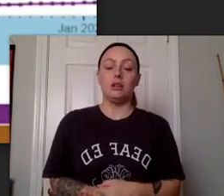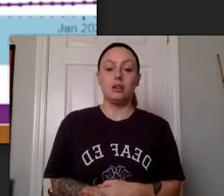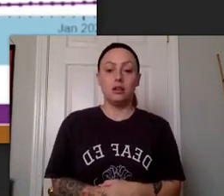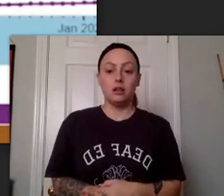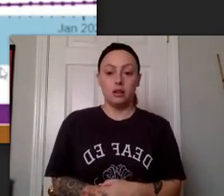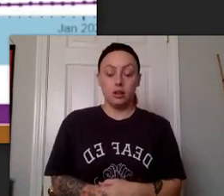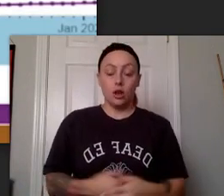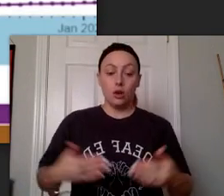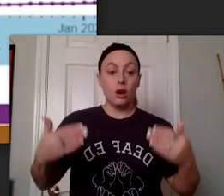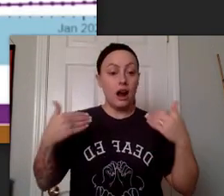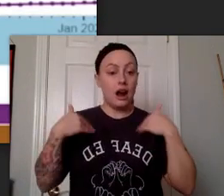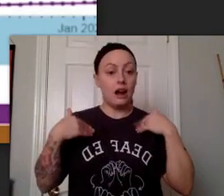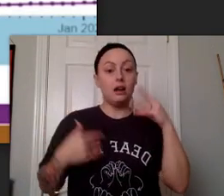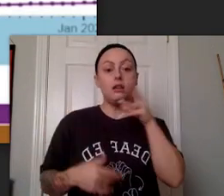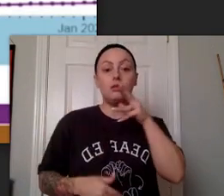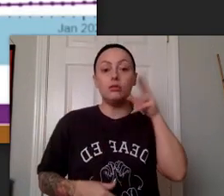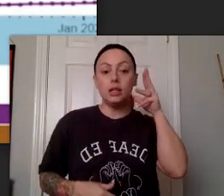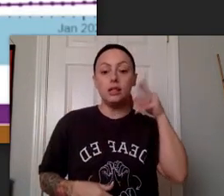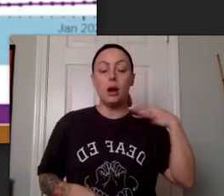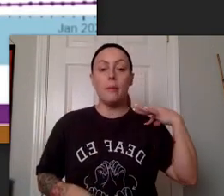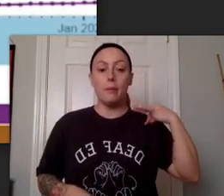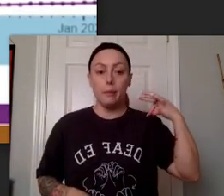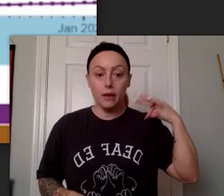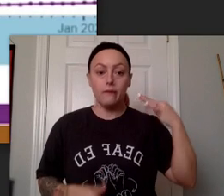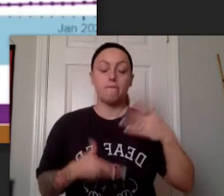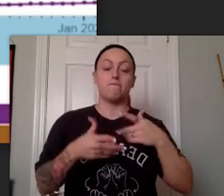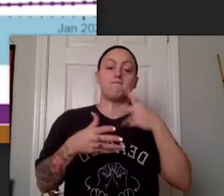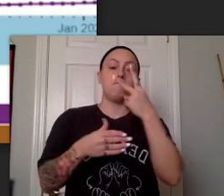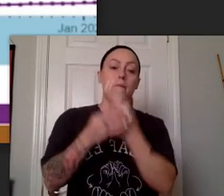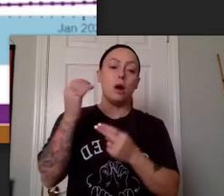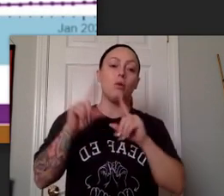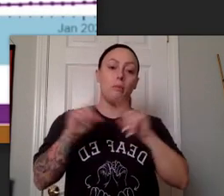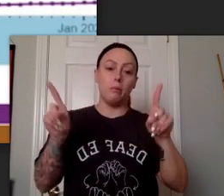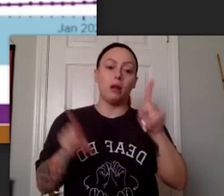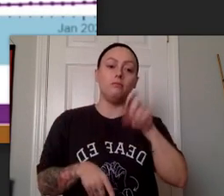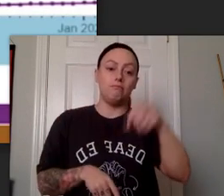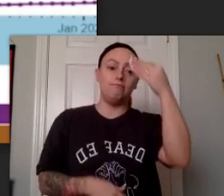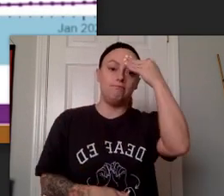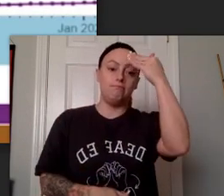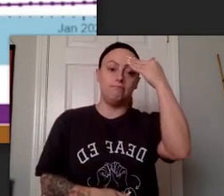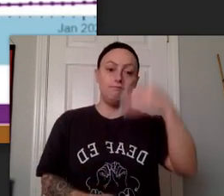drugs we need to be aware of, fentanyl is definitely taking over the landscape right now.